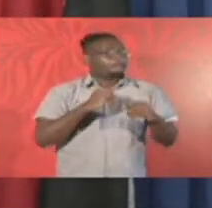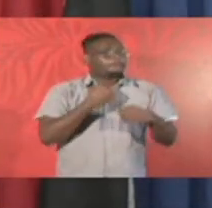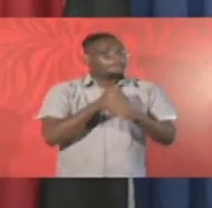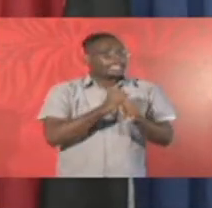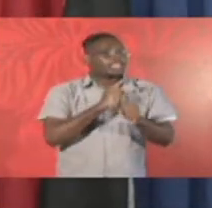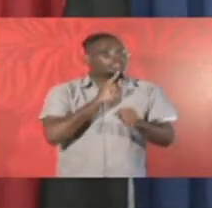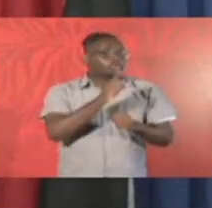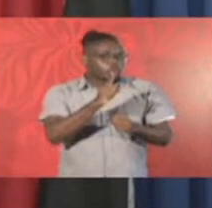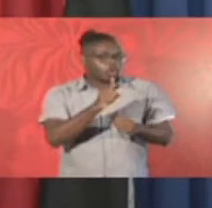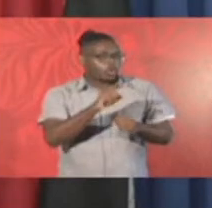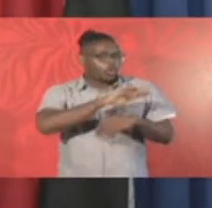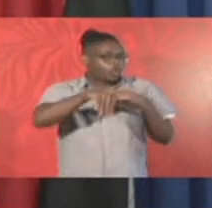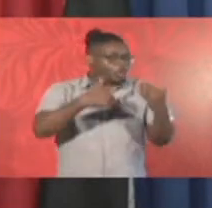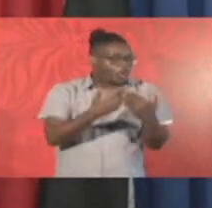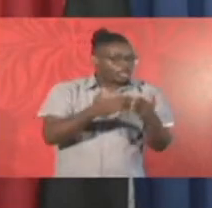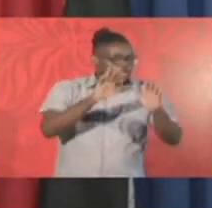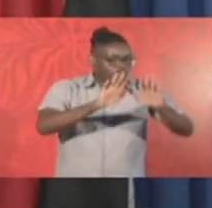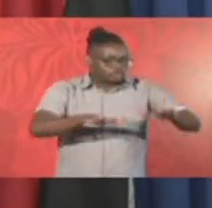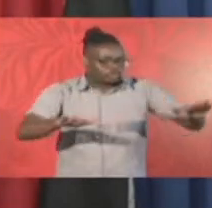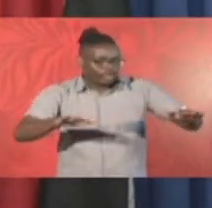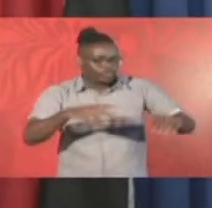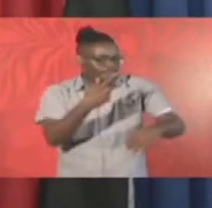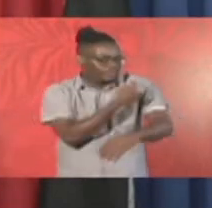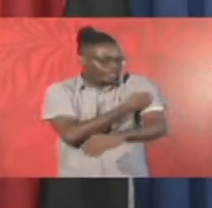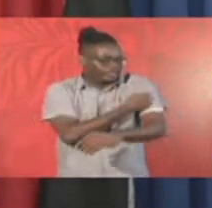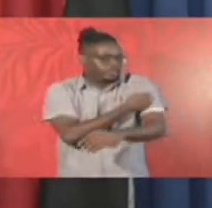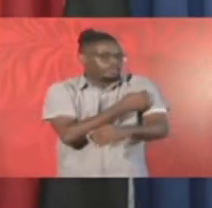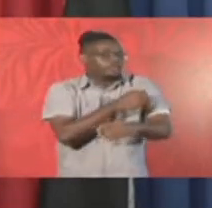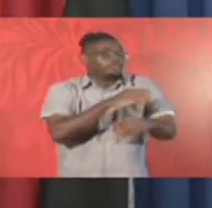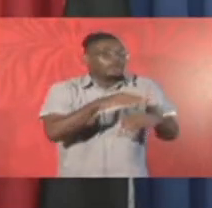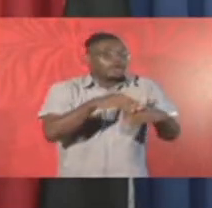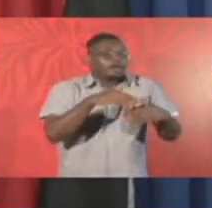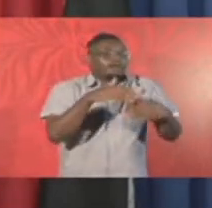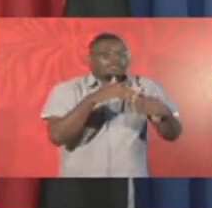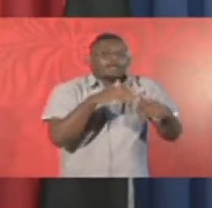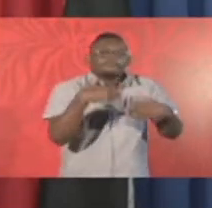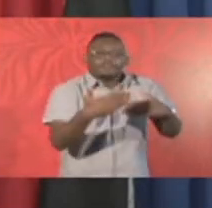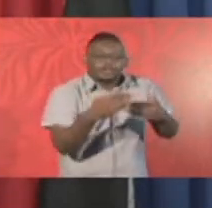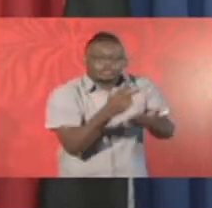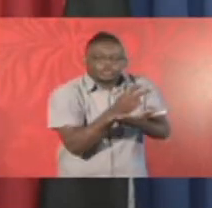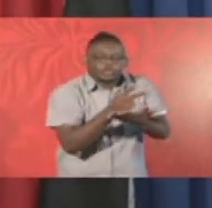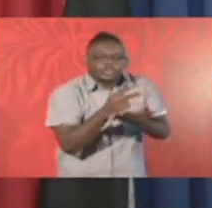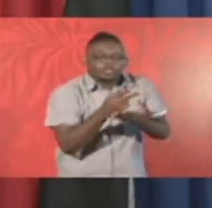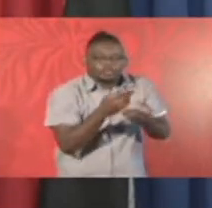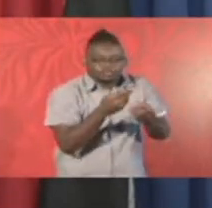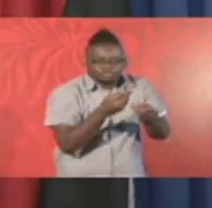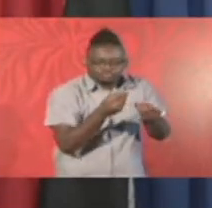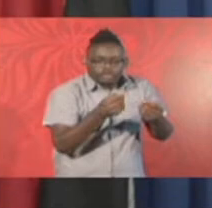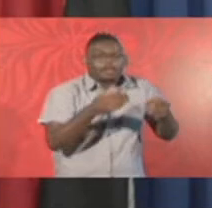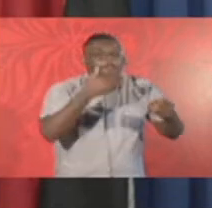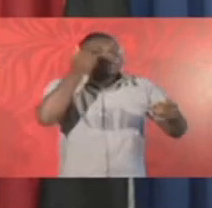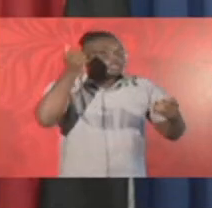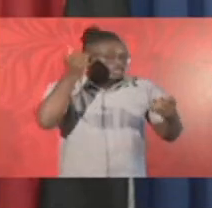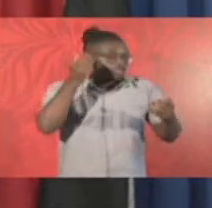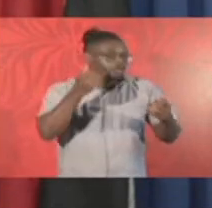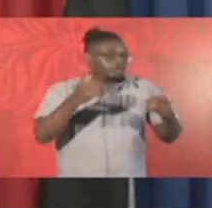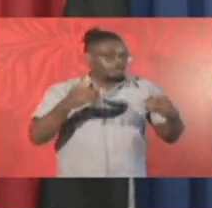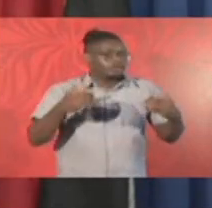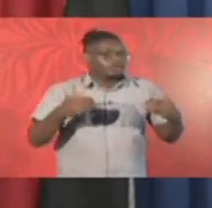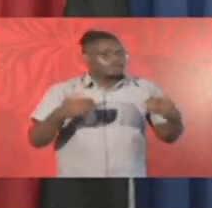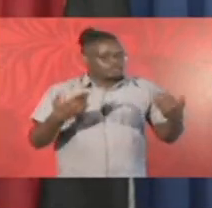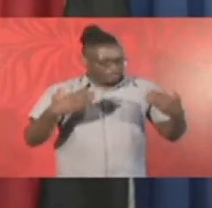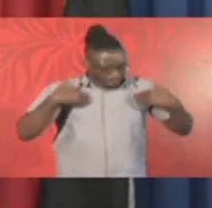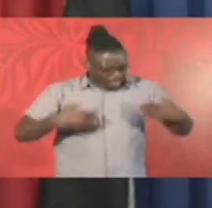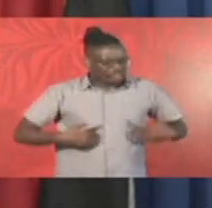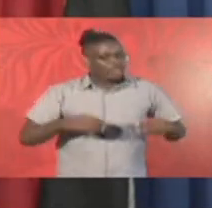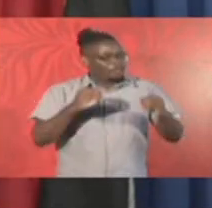and the 2-week. So if children are to get that 2-week immunity building and a full vaccination, the 2 dose,